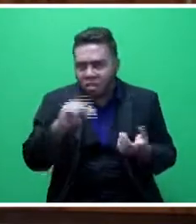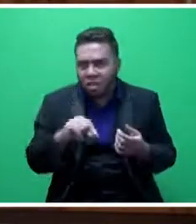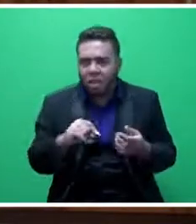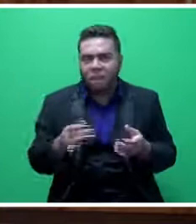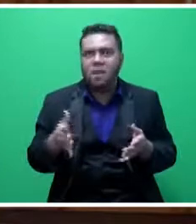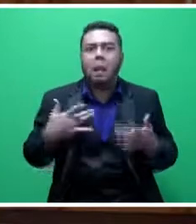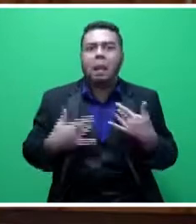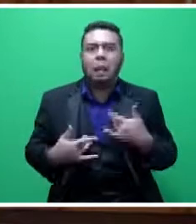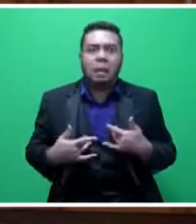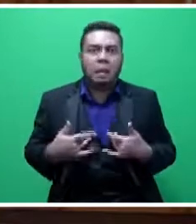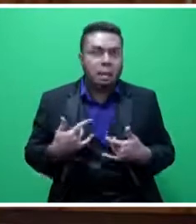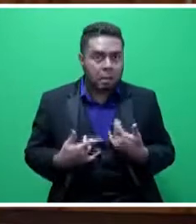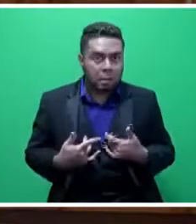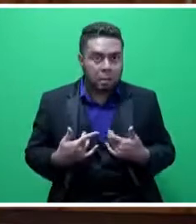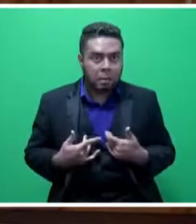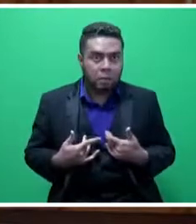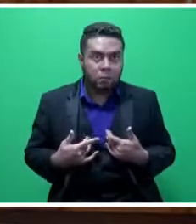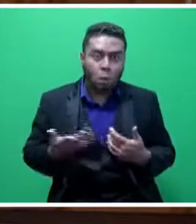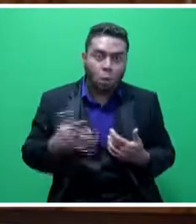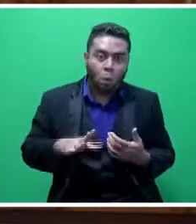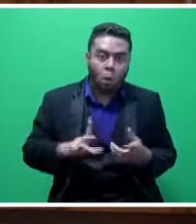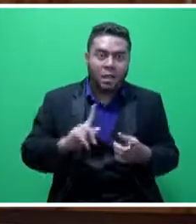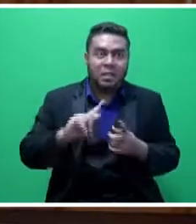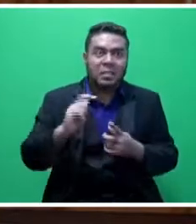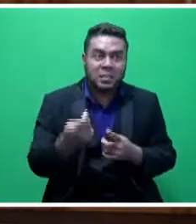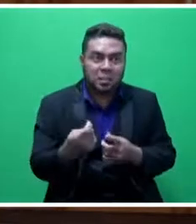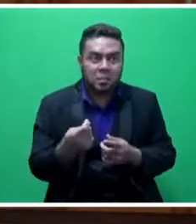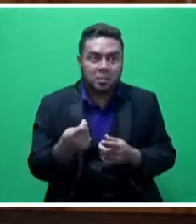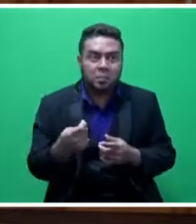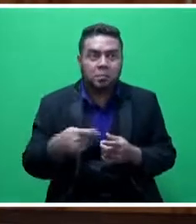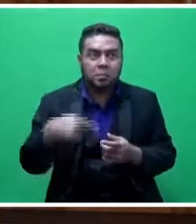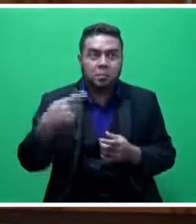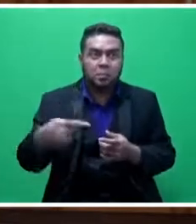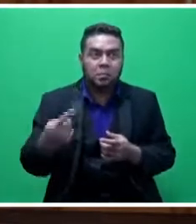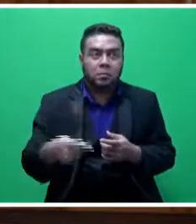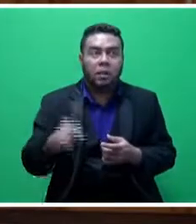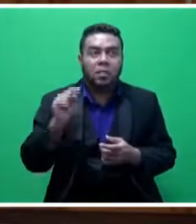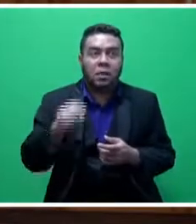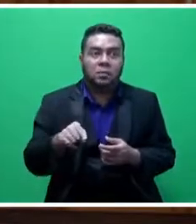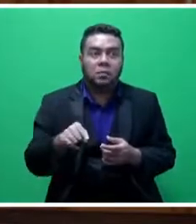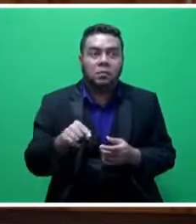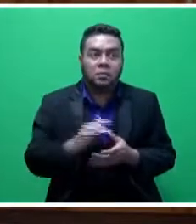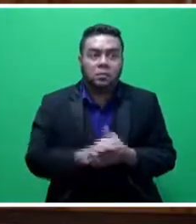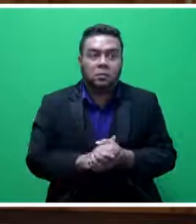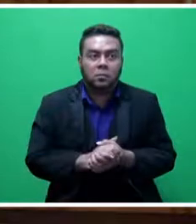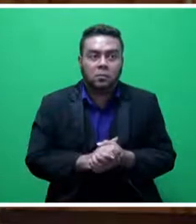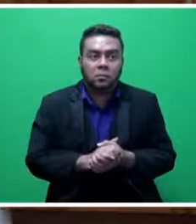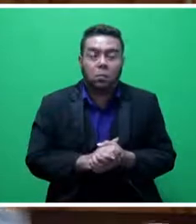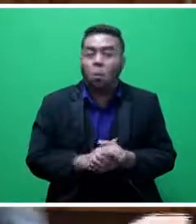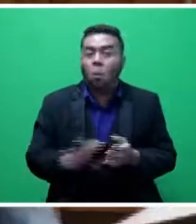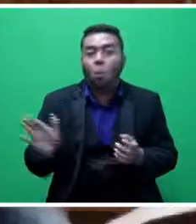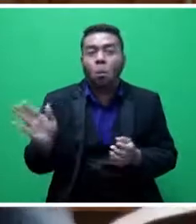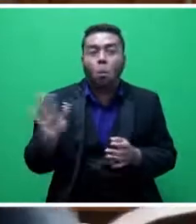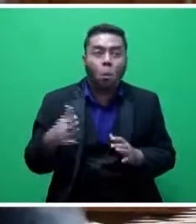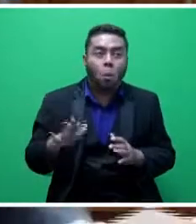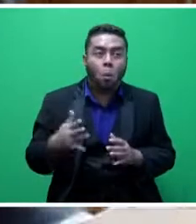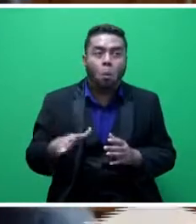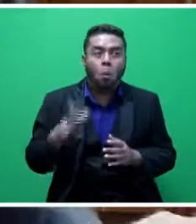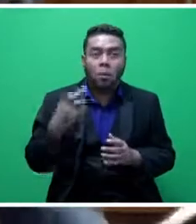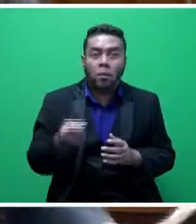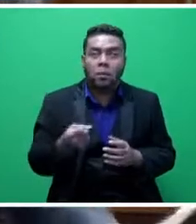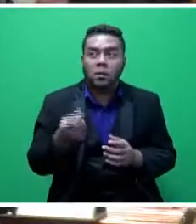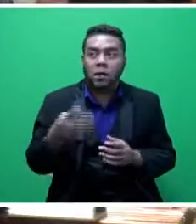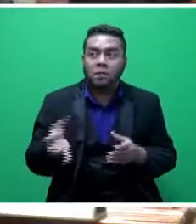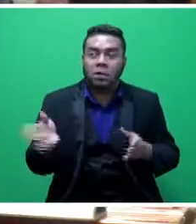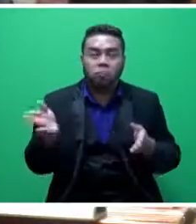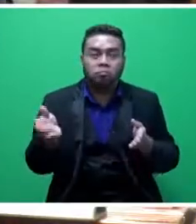life or a term annuity product, that is a pension. Or they can opt for a